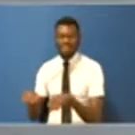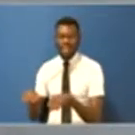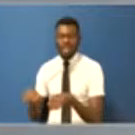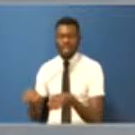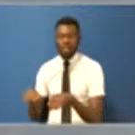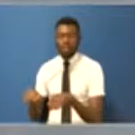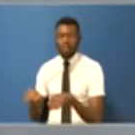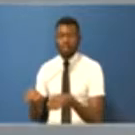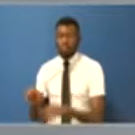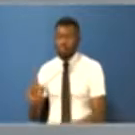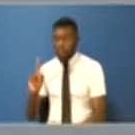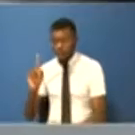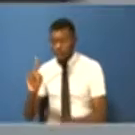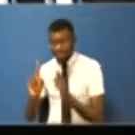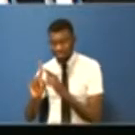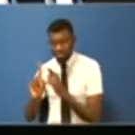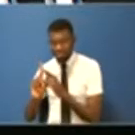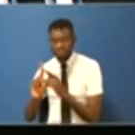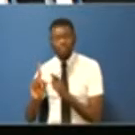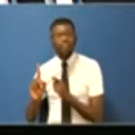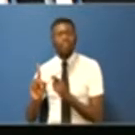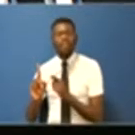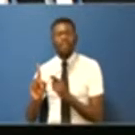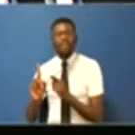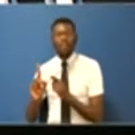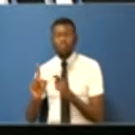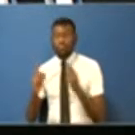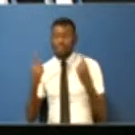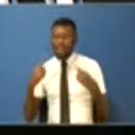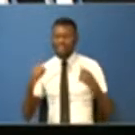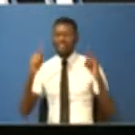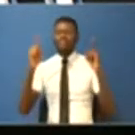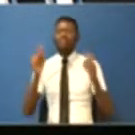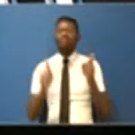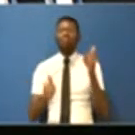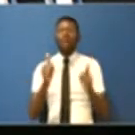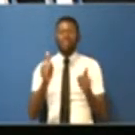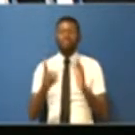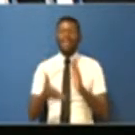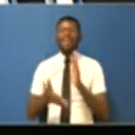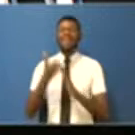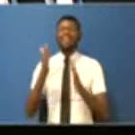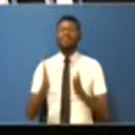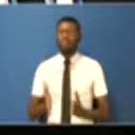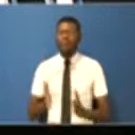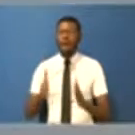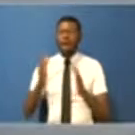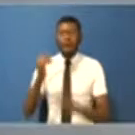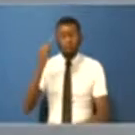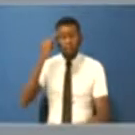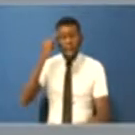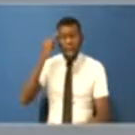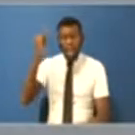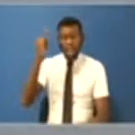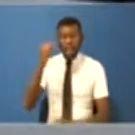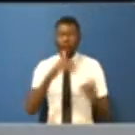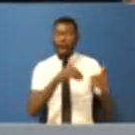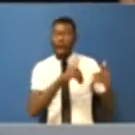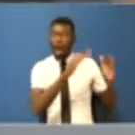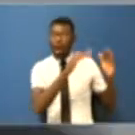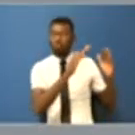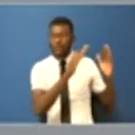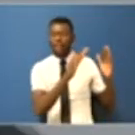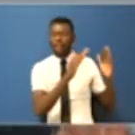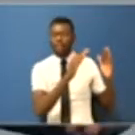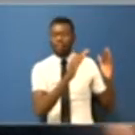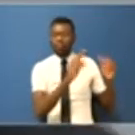one of the things that has been put here that's successful is this expressway this is a foreign concept that was borrowed from abroad